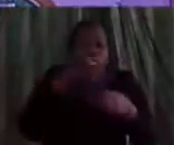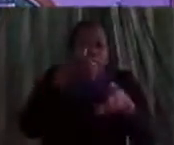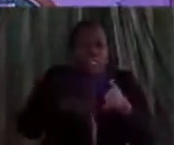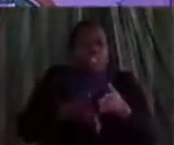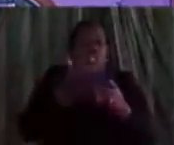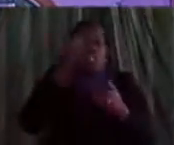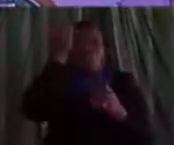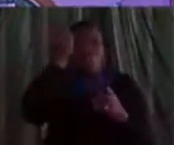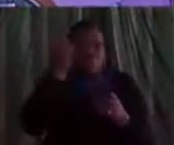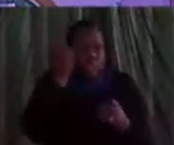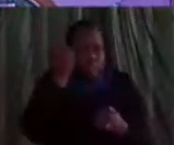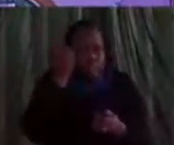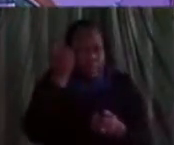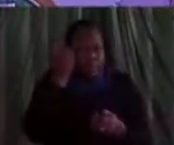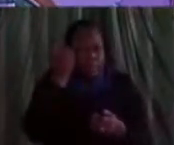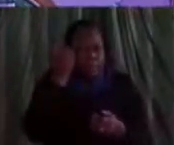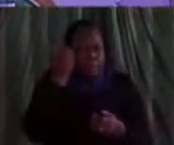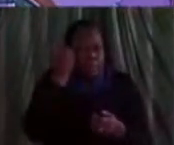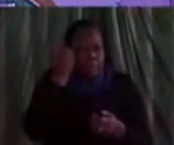of